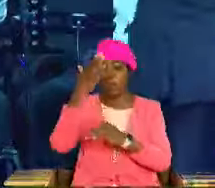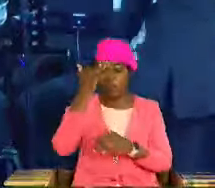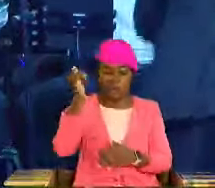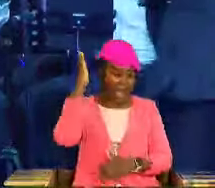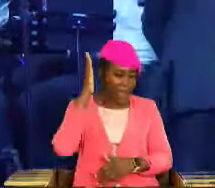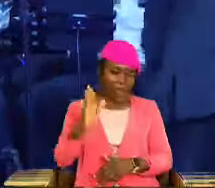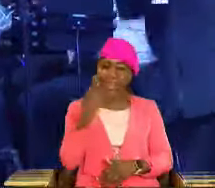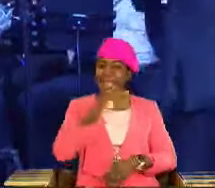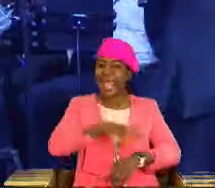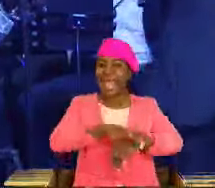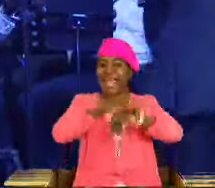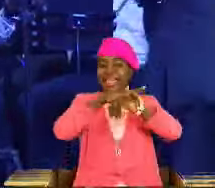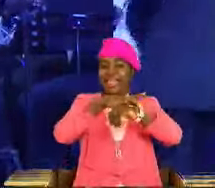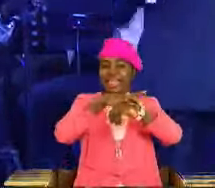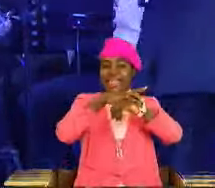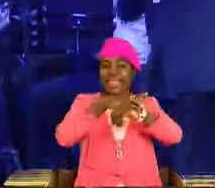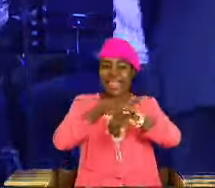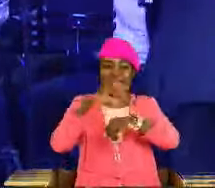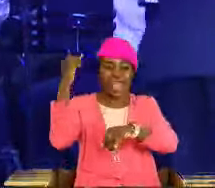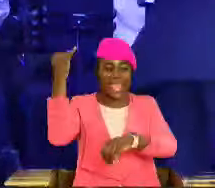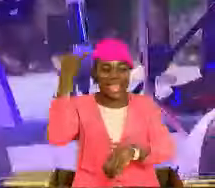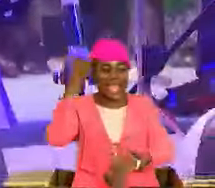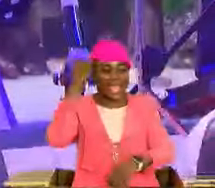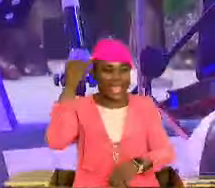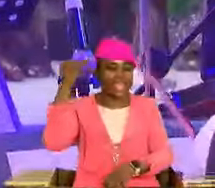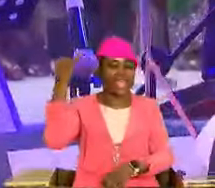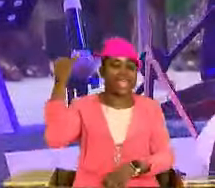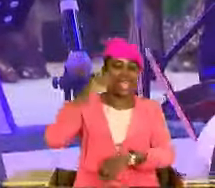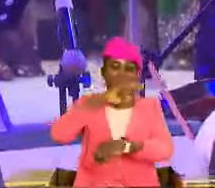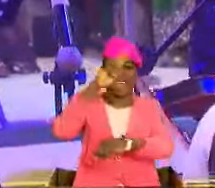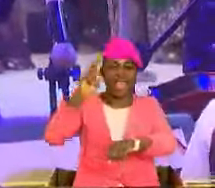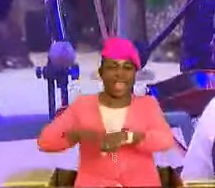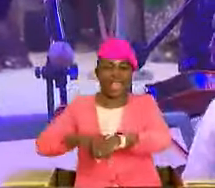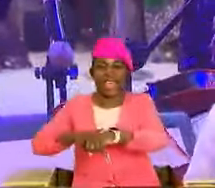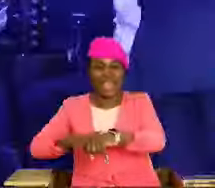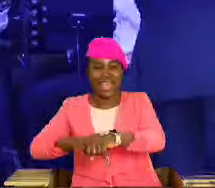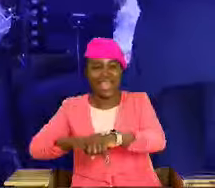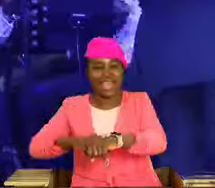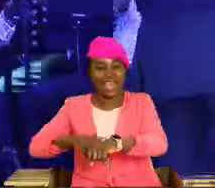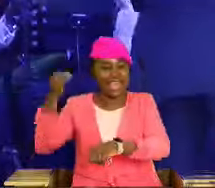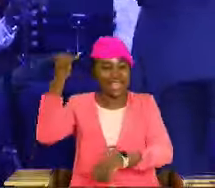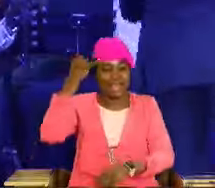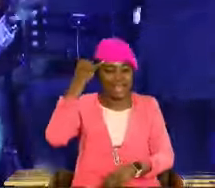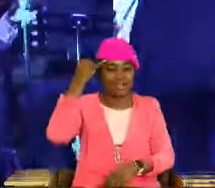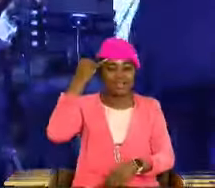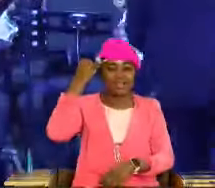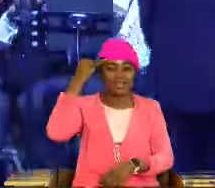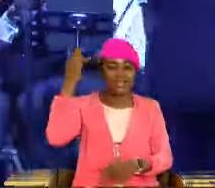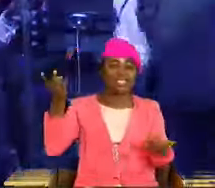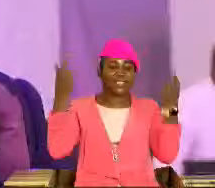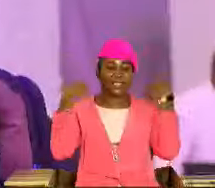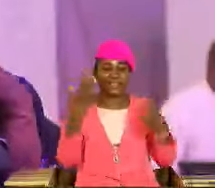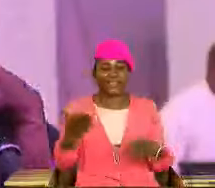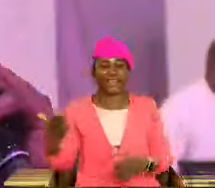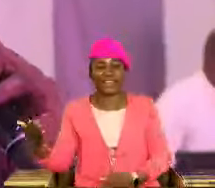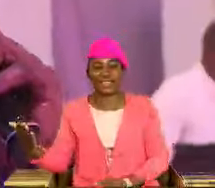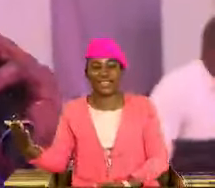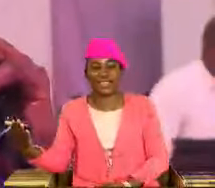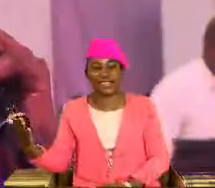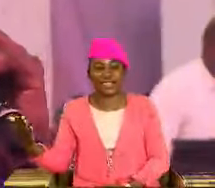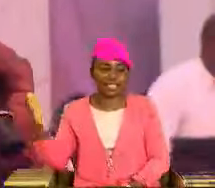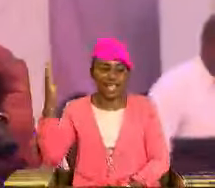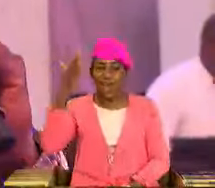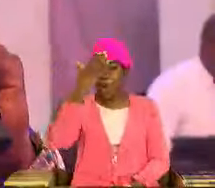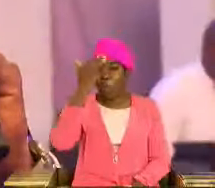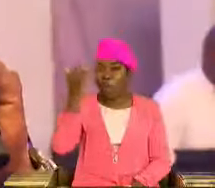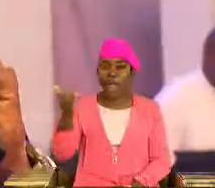F the Nations so F together